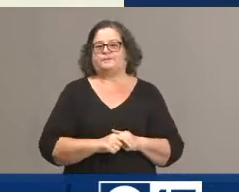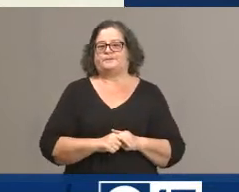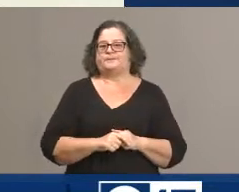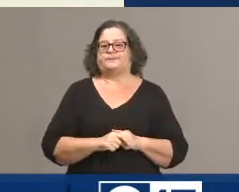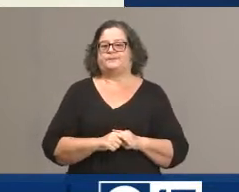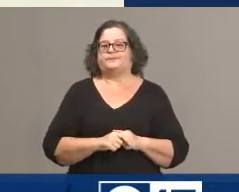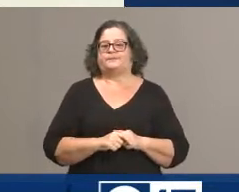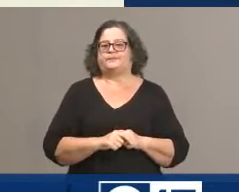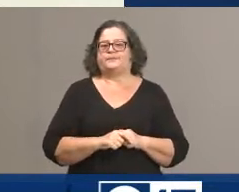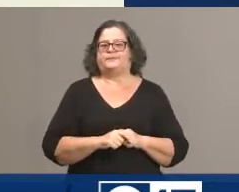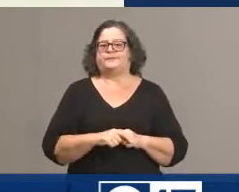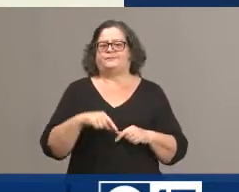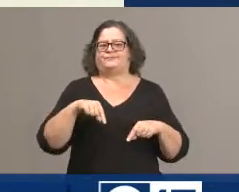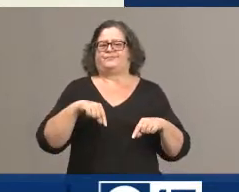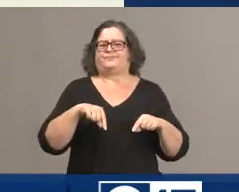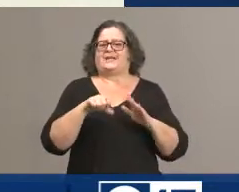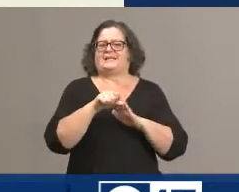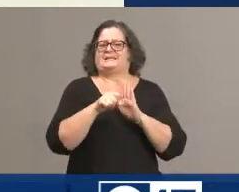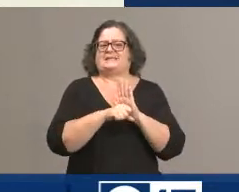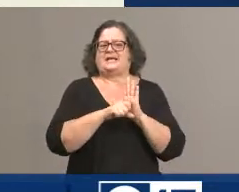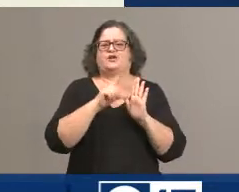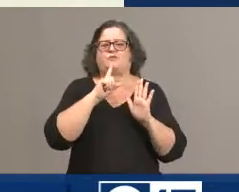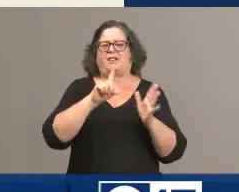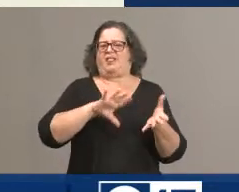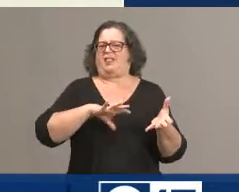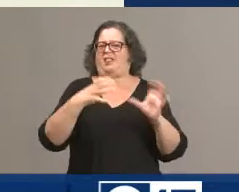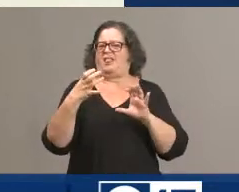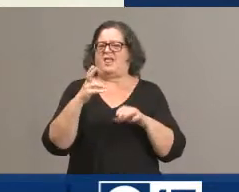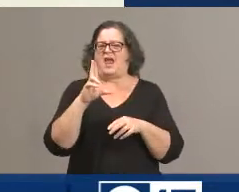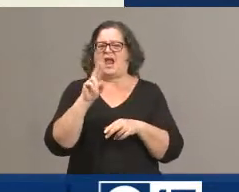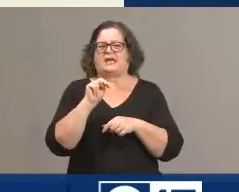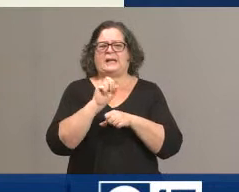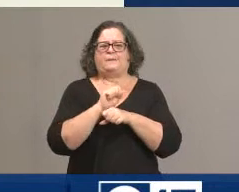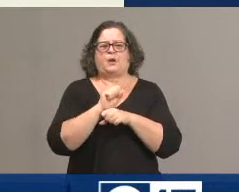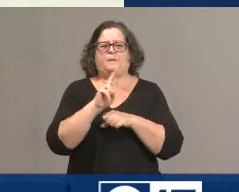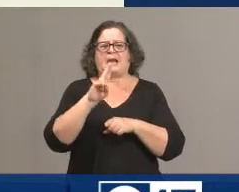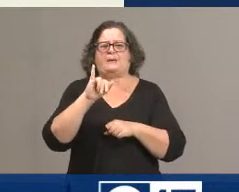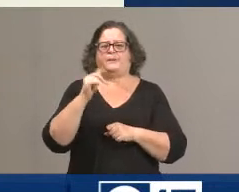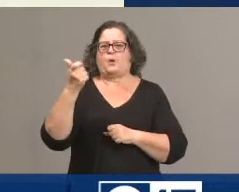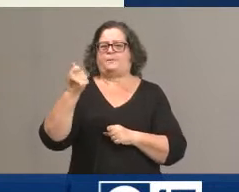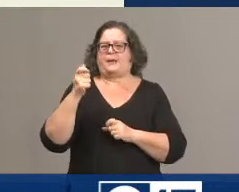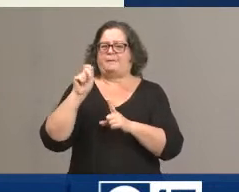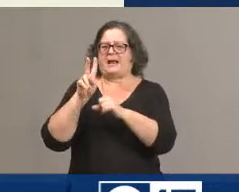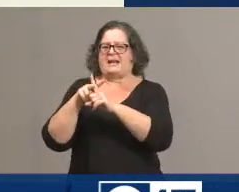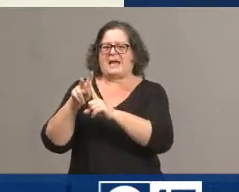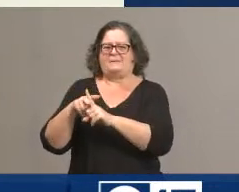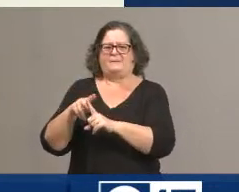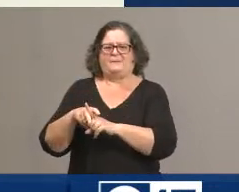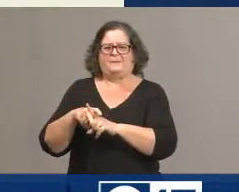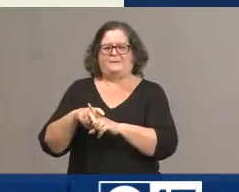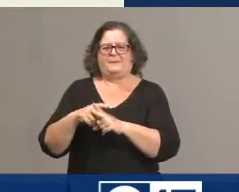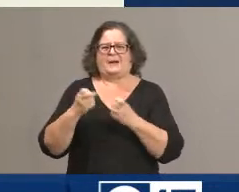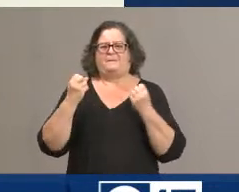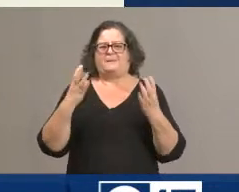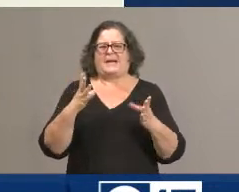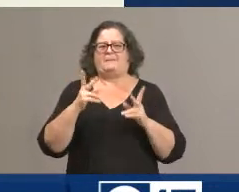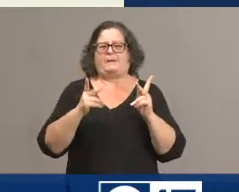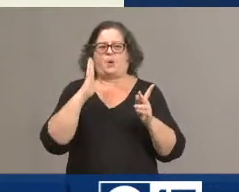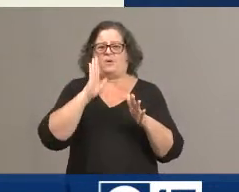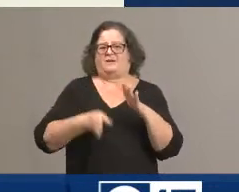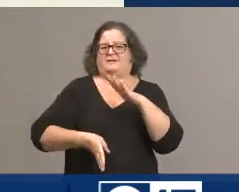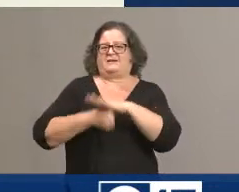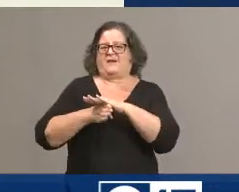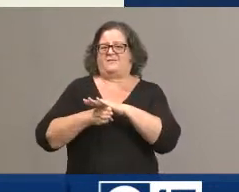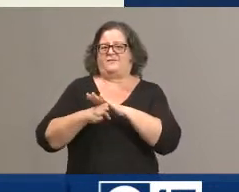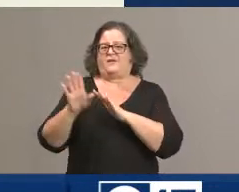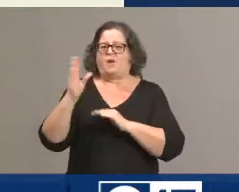evictions are going to start again. One mother told me today that she hasn't gotten any financial assistance yet. She had to sell her car, and that's affecting her